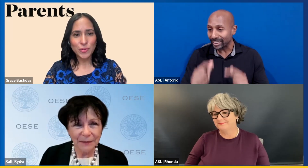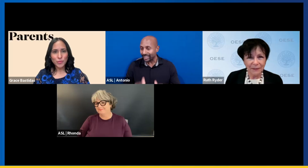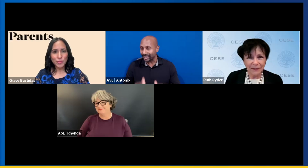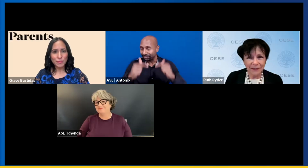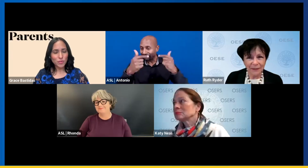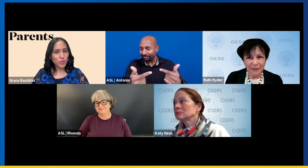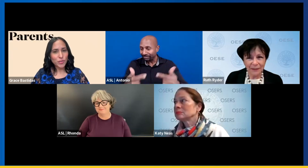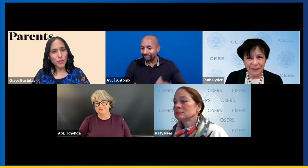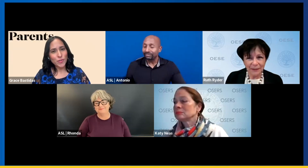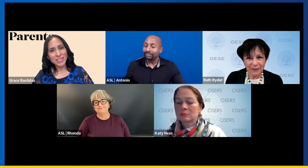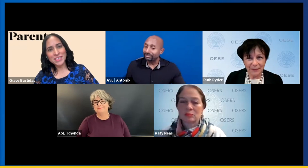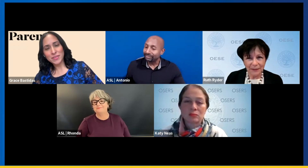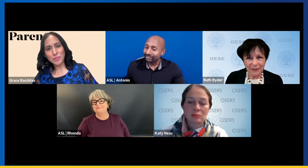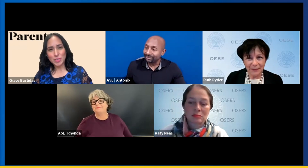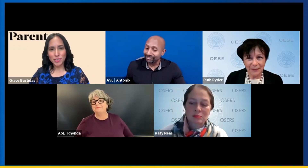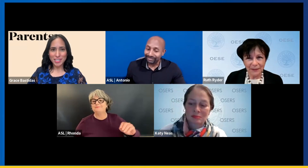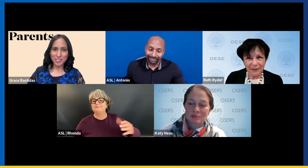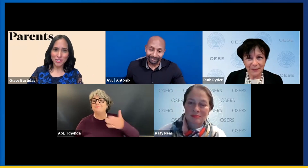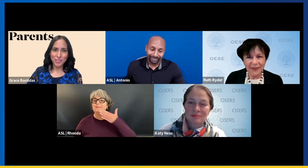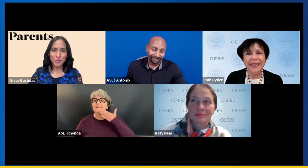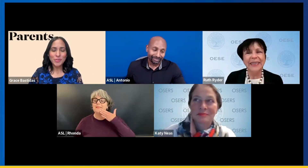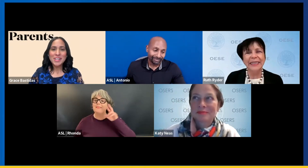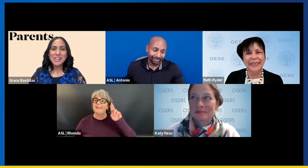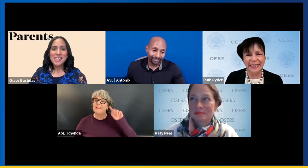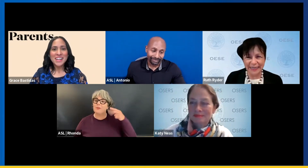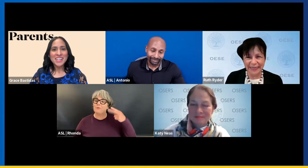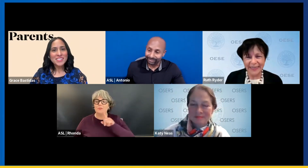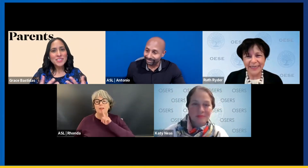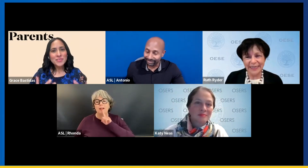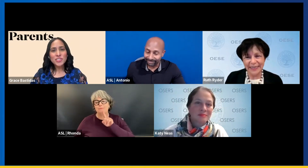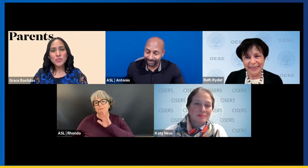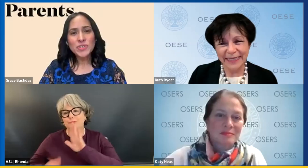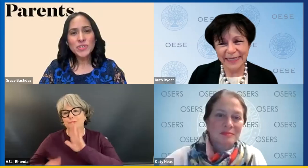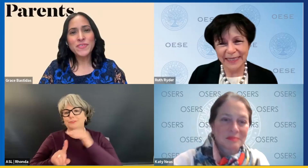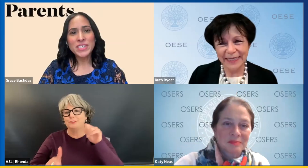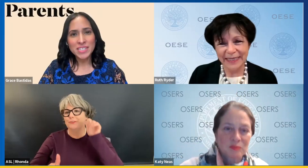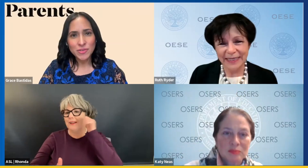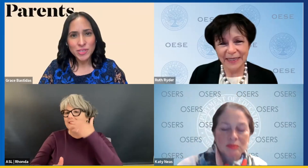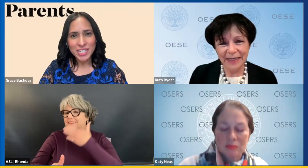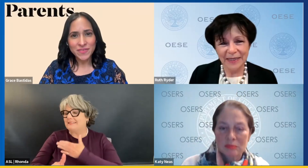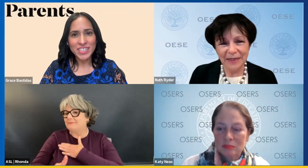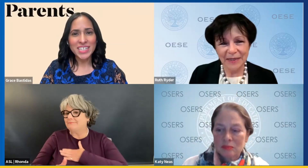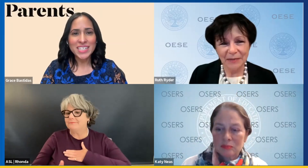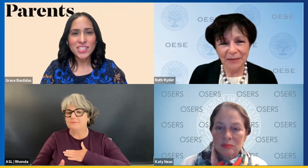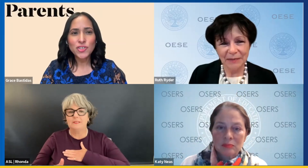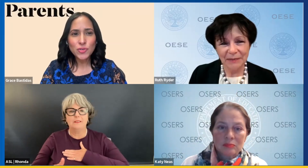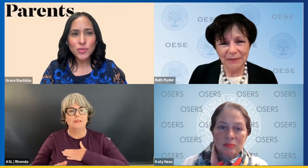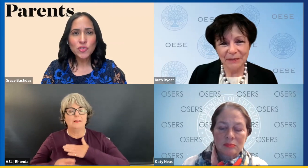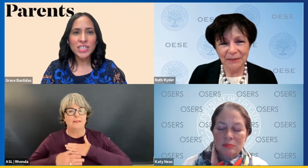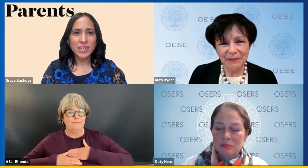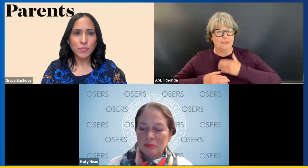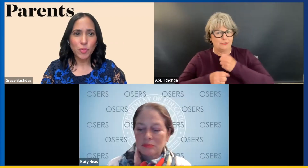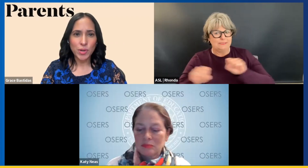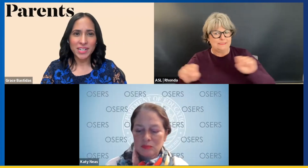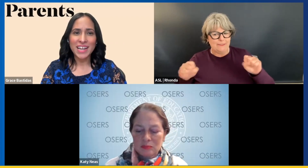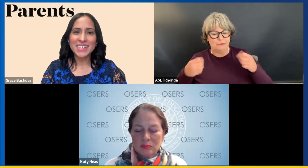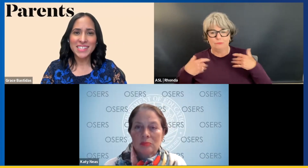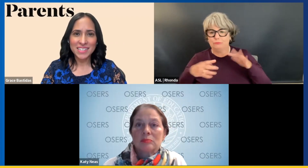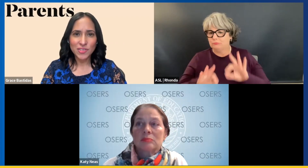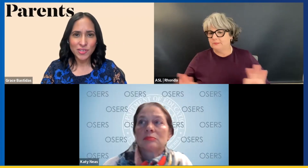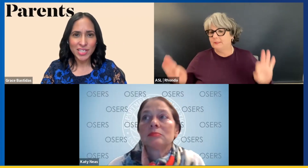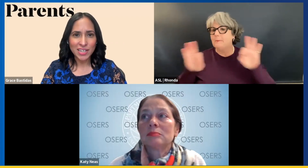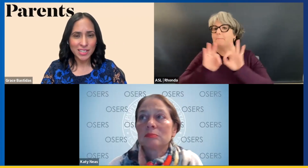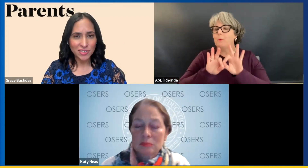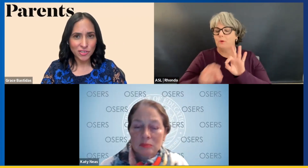Thank you, Ruth. I'm sure your grandson appreciates you. Uh, so children's physical safety is hugely important,